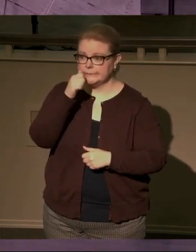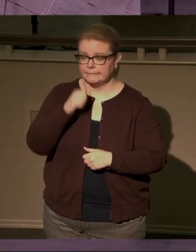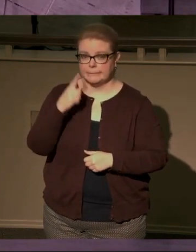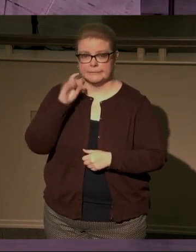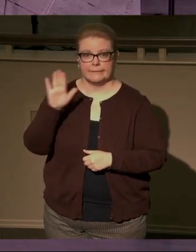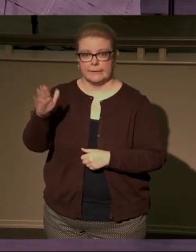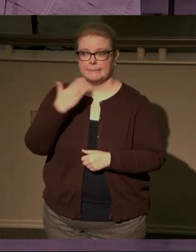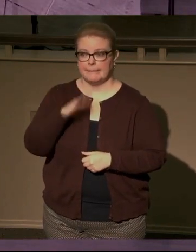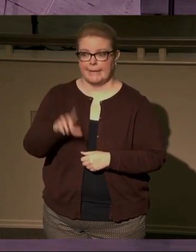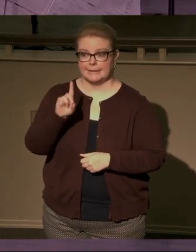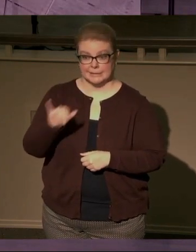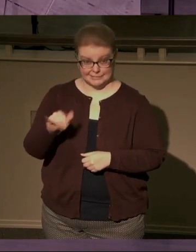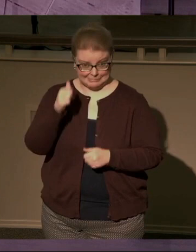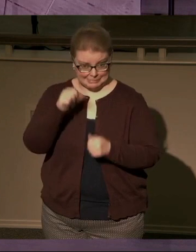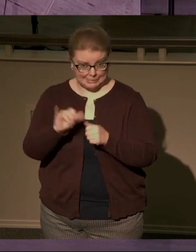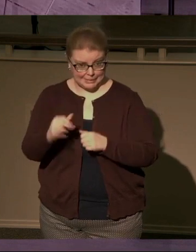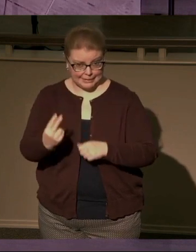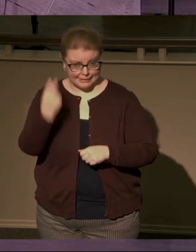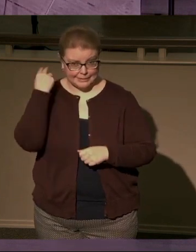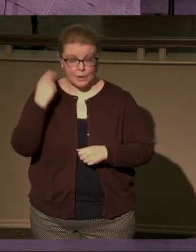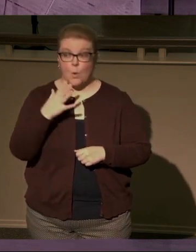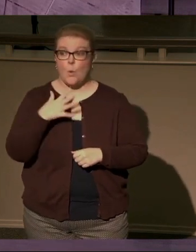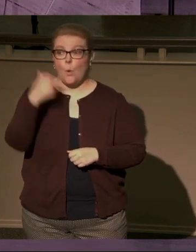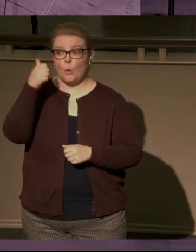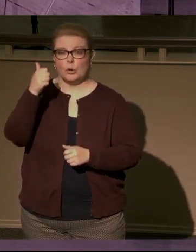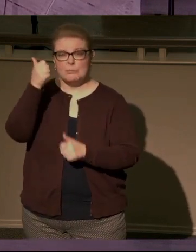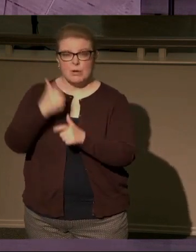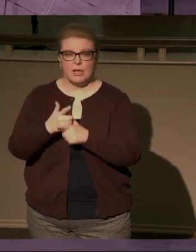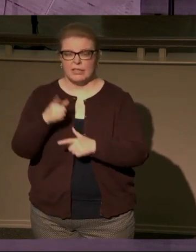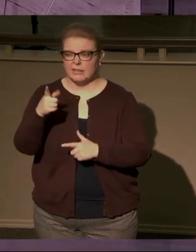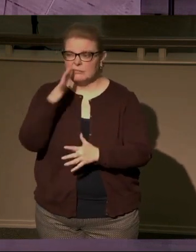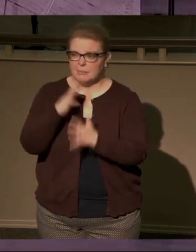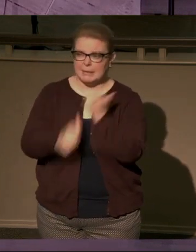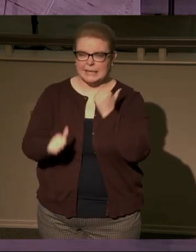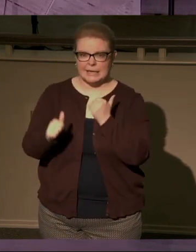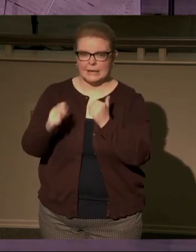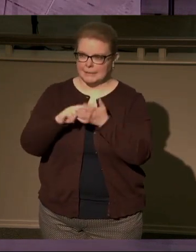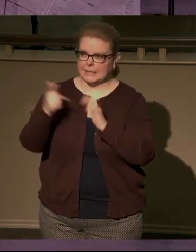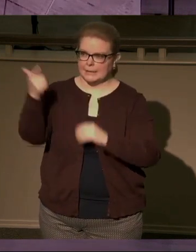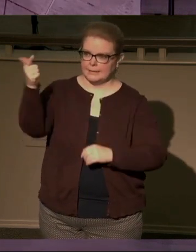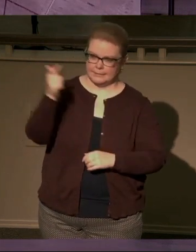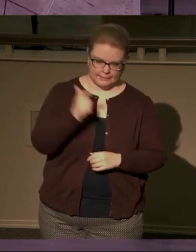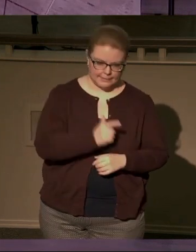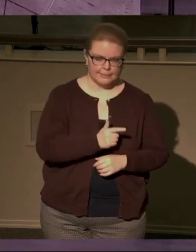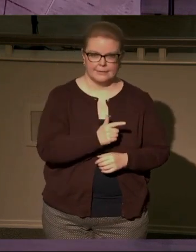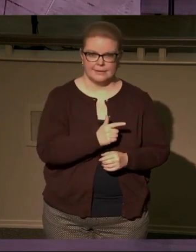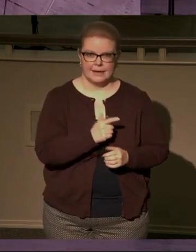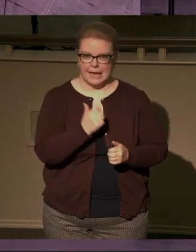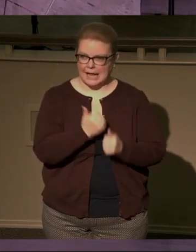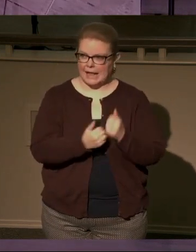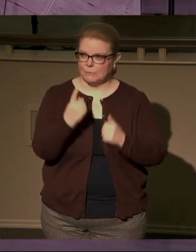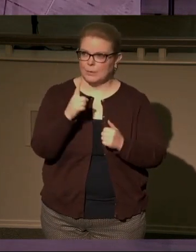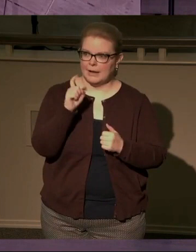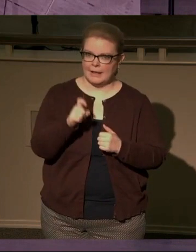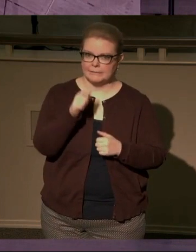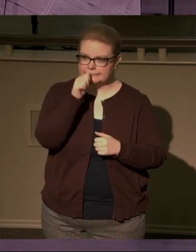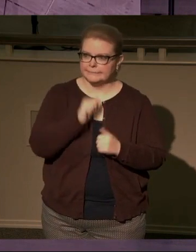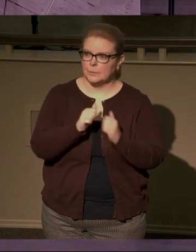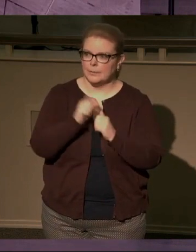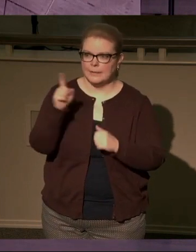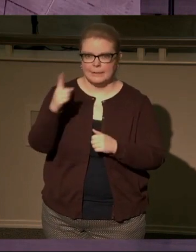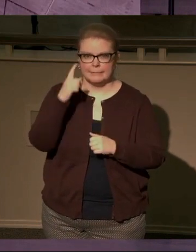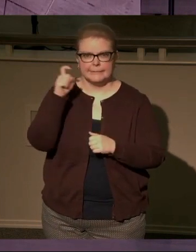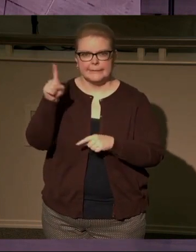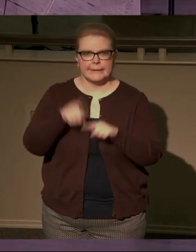Do you remember that? The older brother's being a punk, so everybody else has pretty much got to be in timeout along with him because he can't